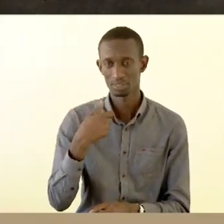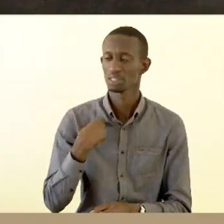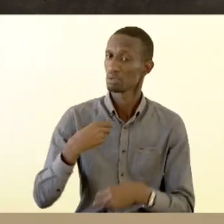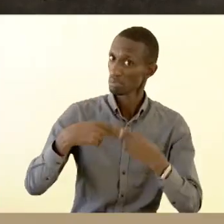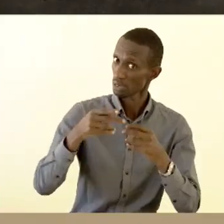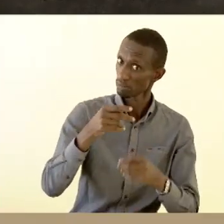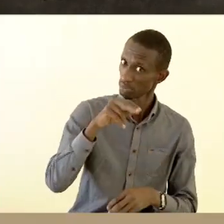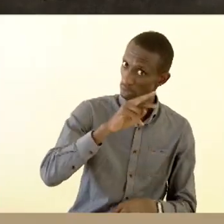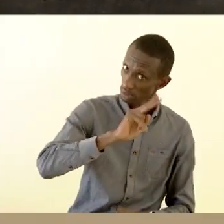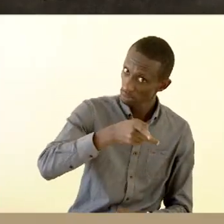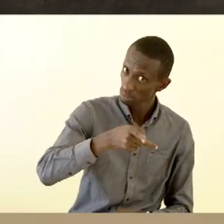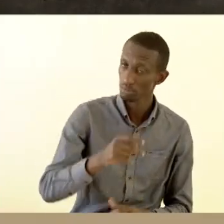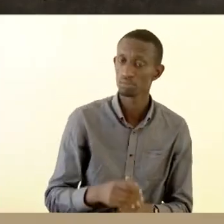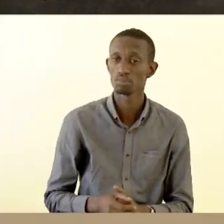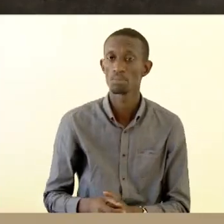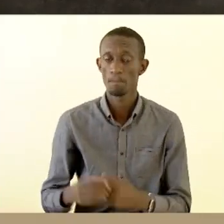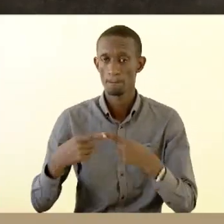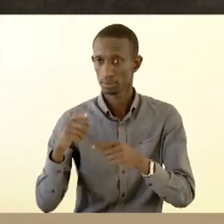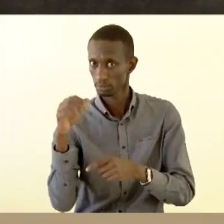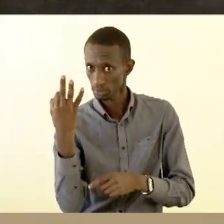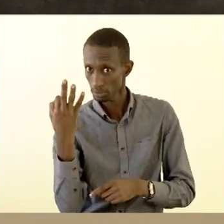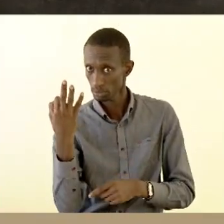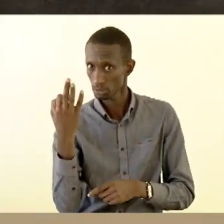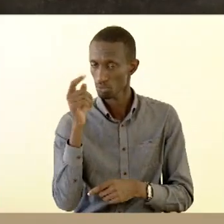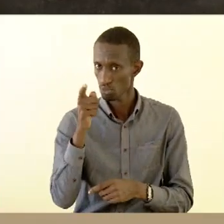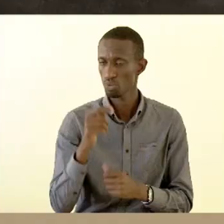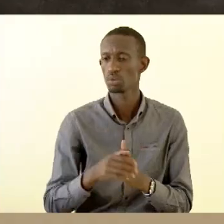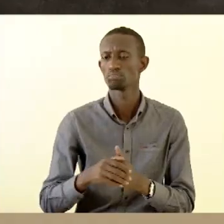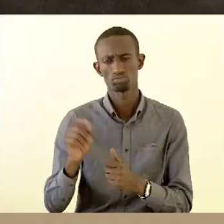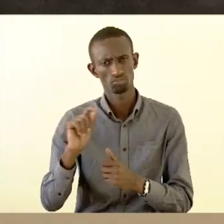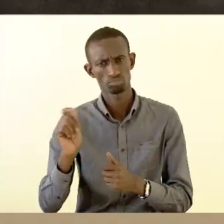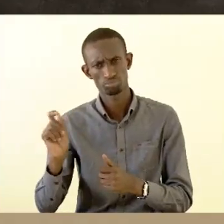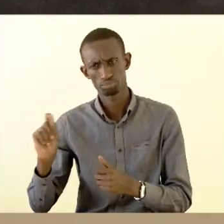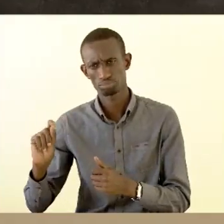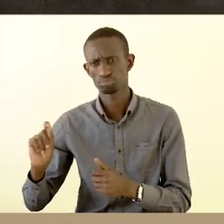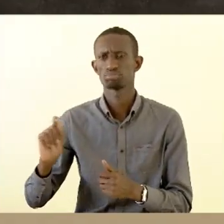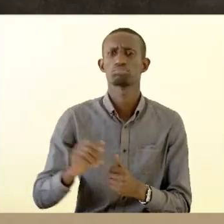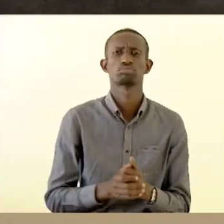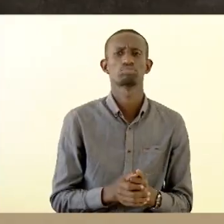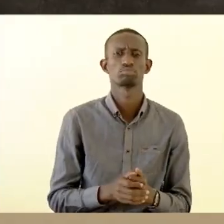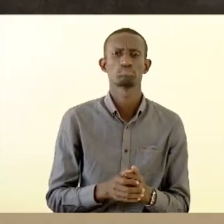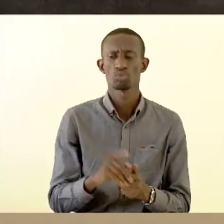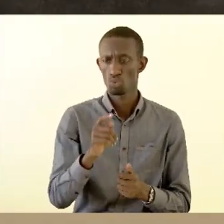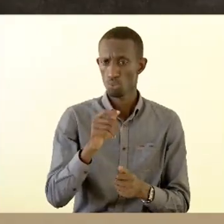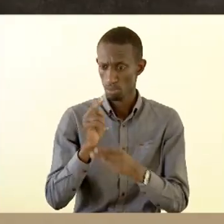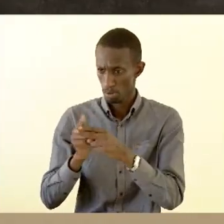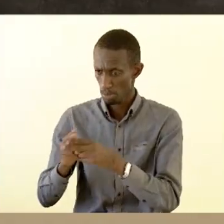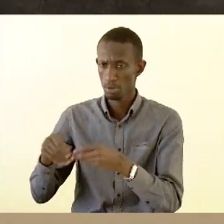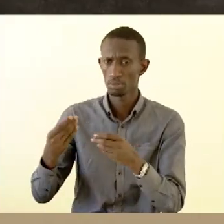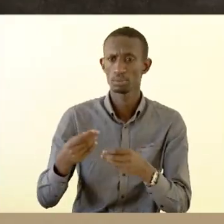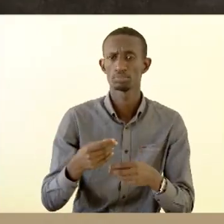answers. And for the third one, you will complete it, and give the respective properties.